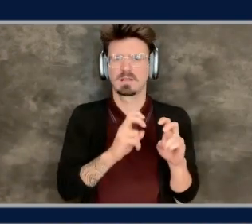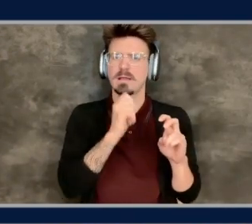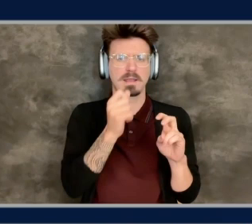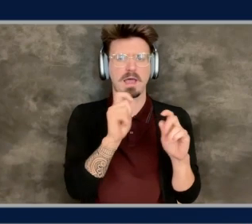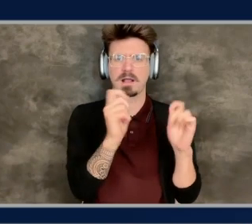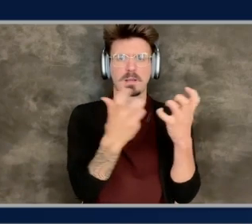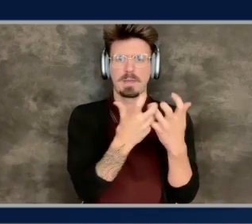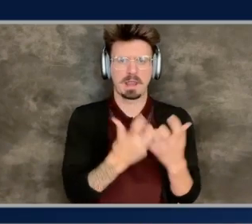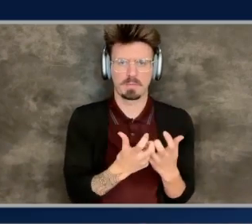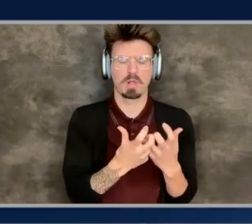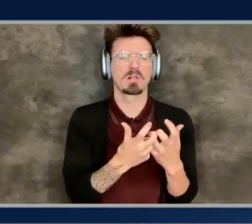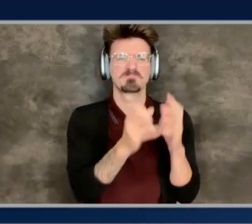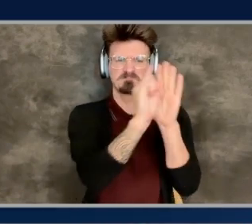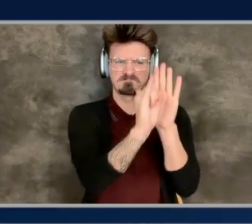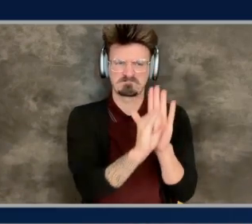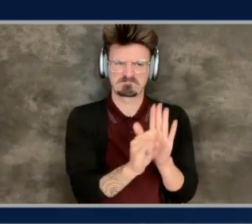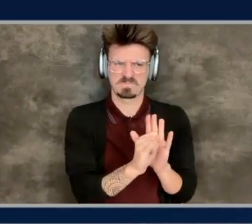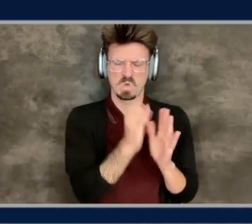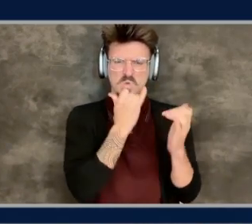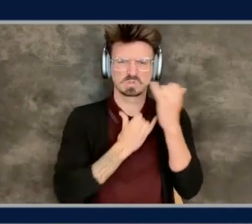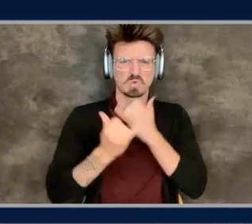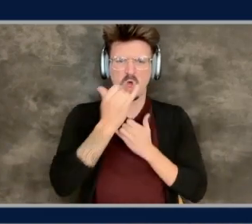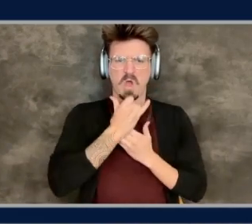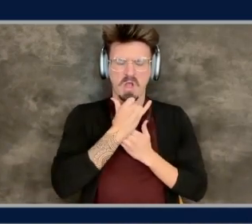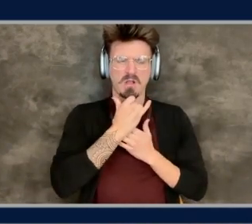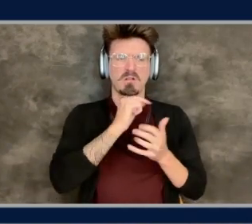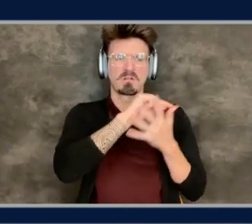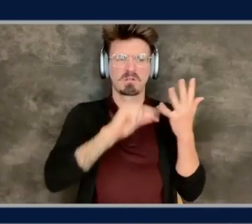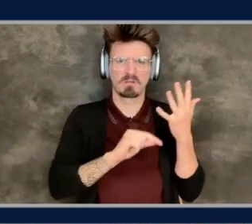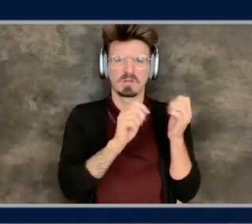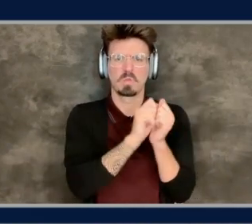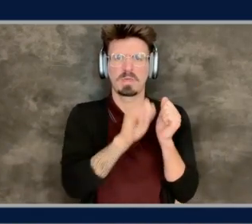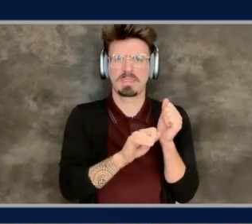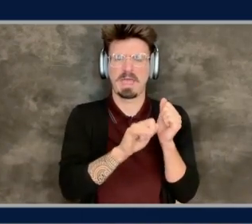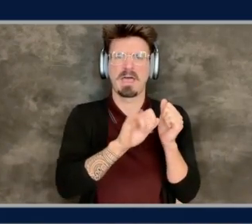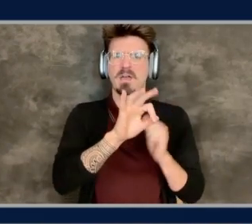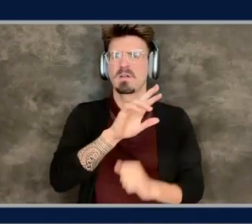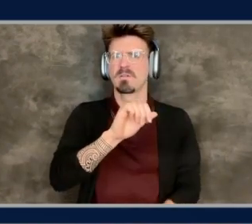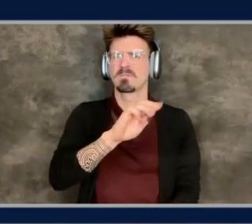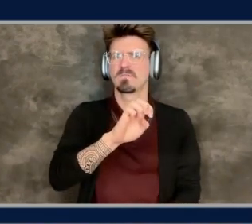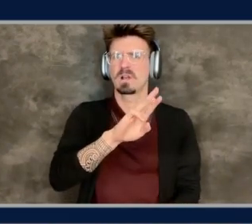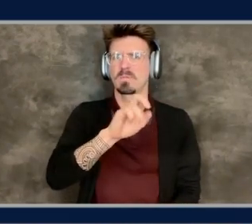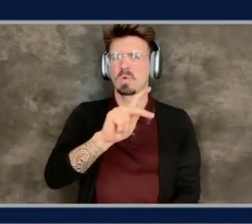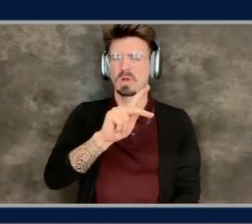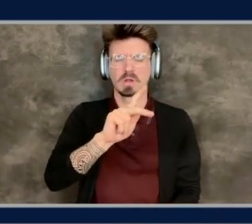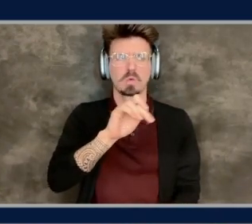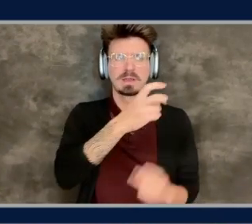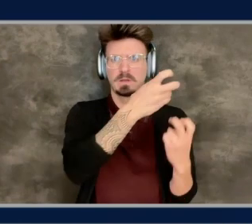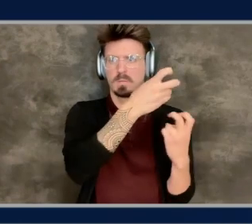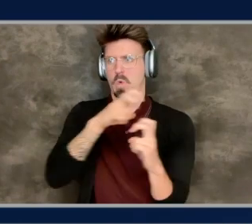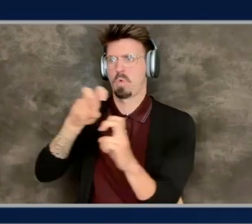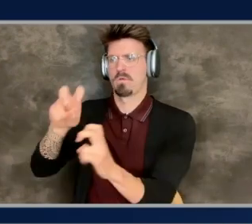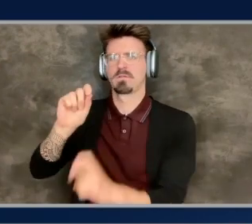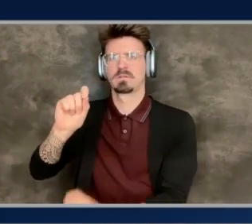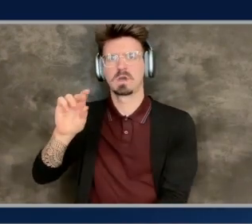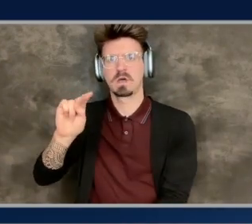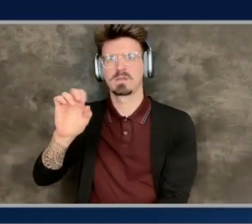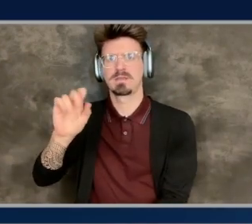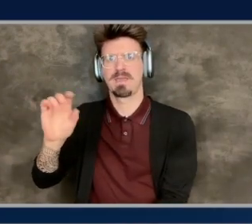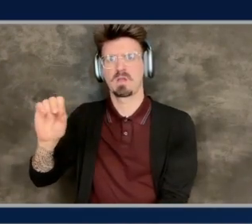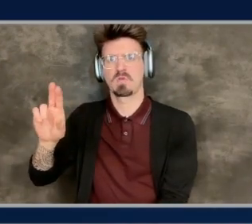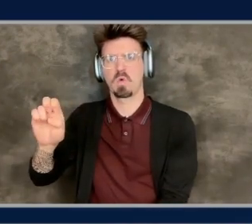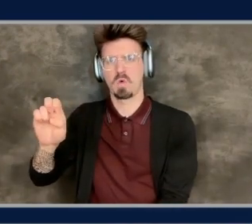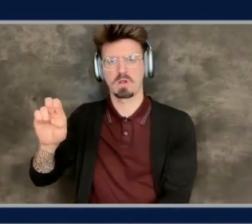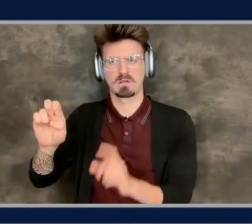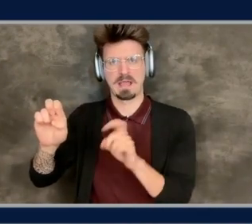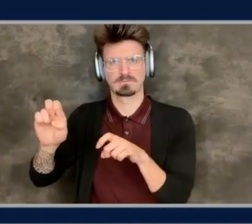things that are actually like wrong with the .NET framework ones that we need to move into the .NET core. And we start, essentially